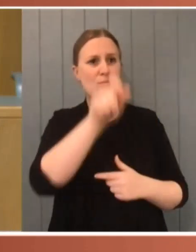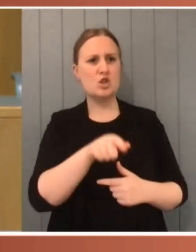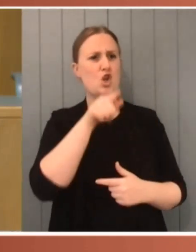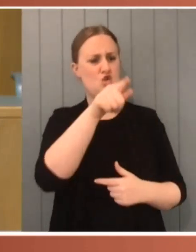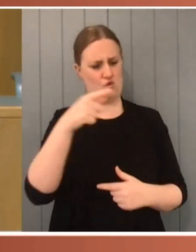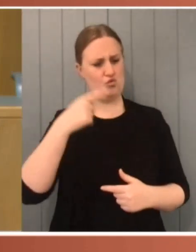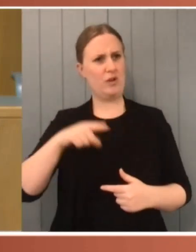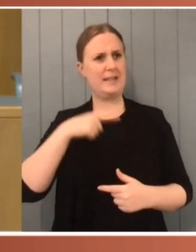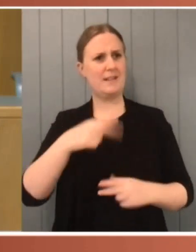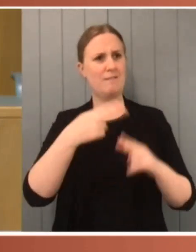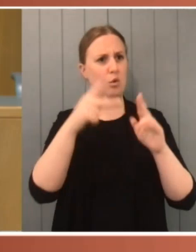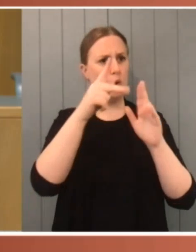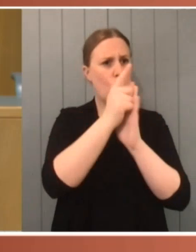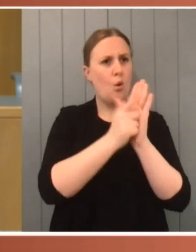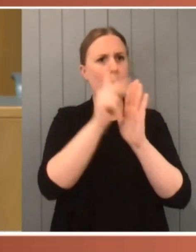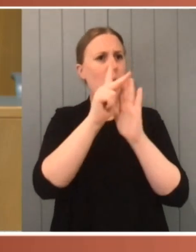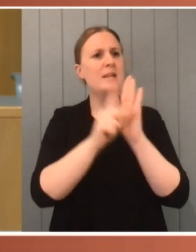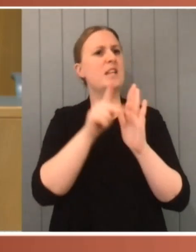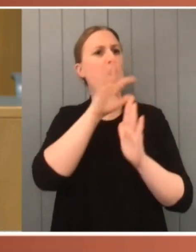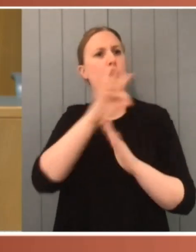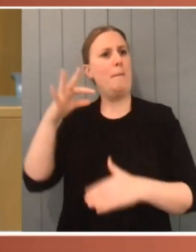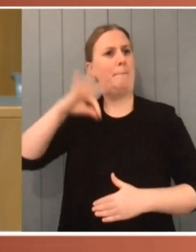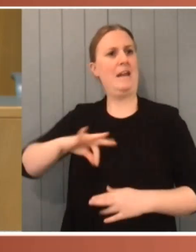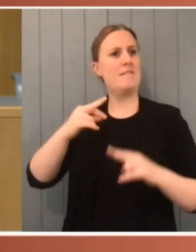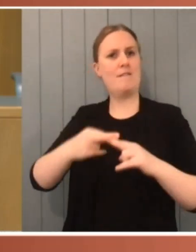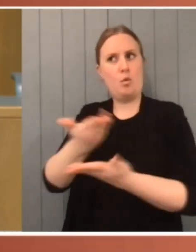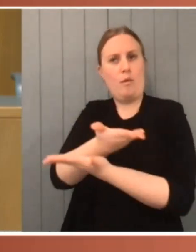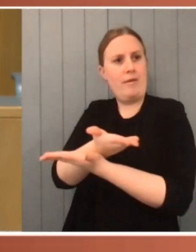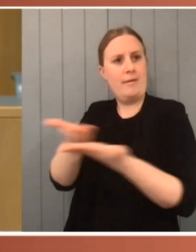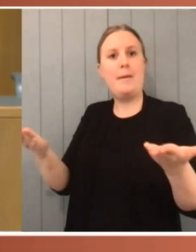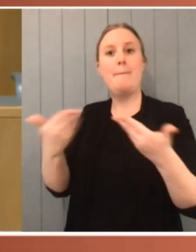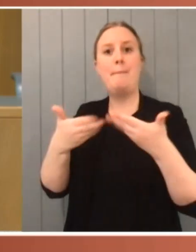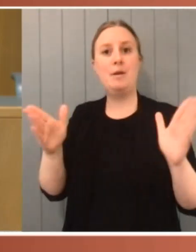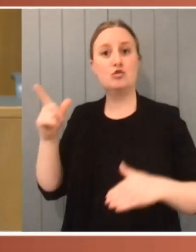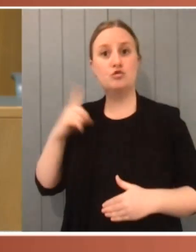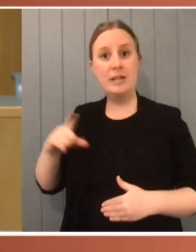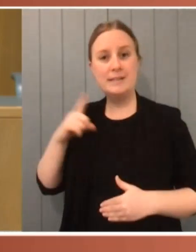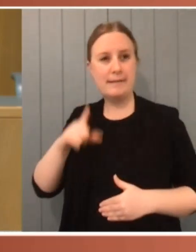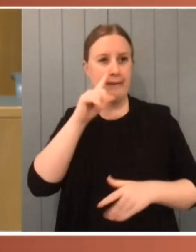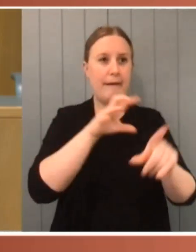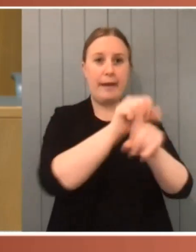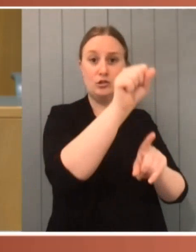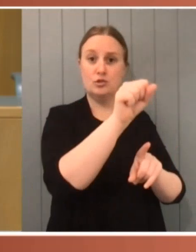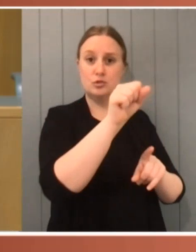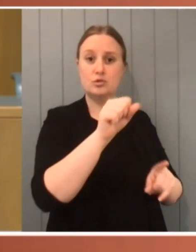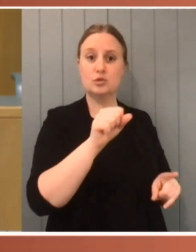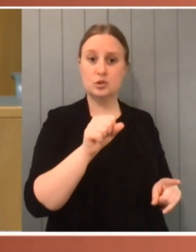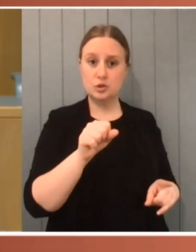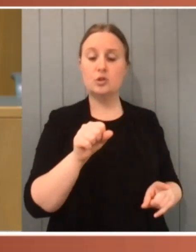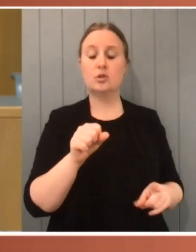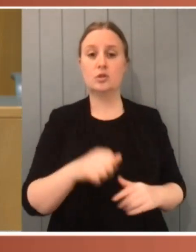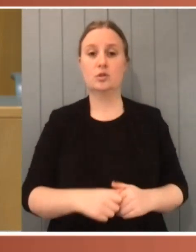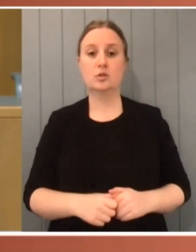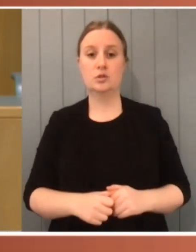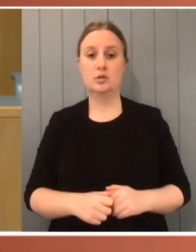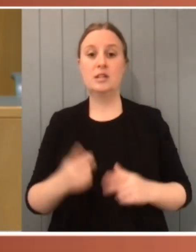if members of the disadvantaged groups were not voting under voluntary voting systems, for example, their voices wouldn't necessarily